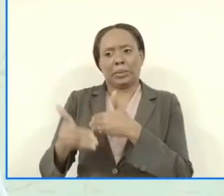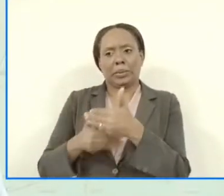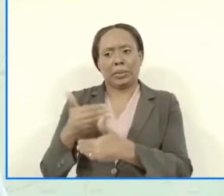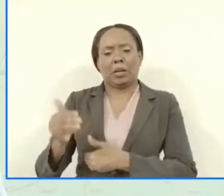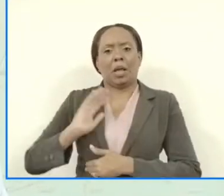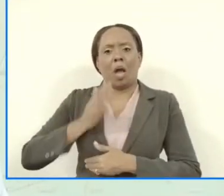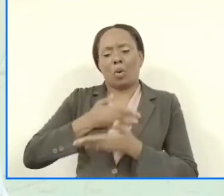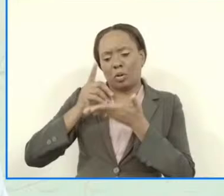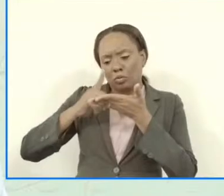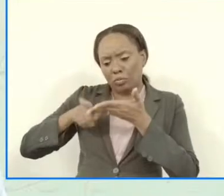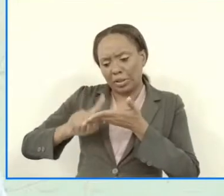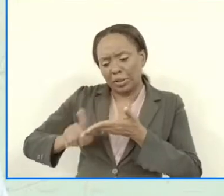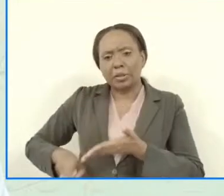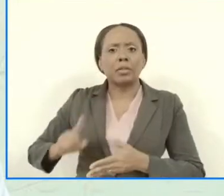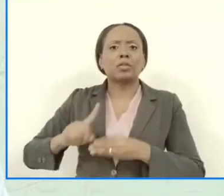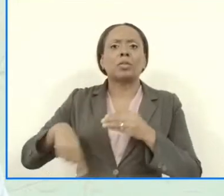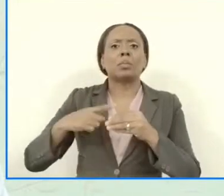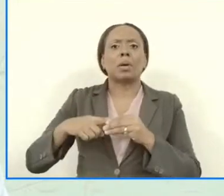study.